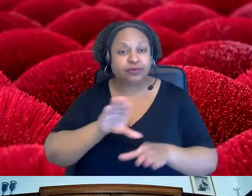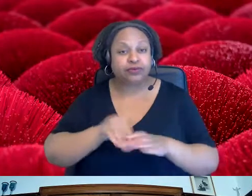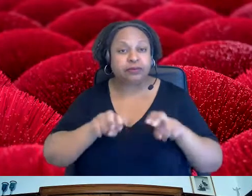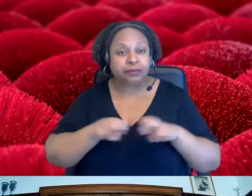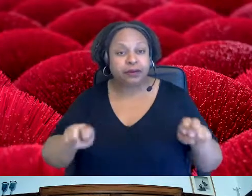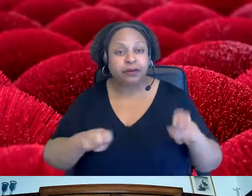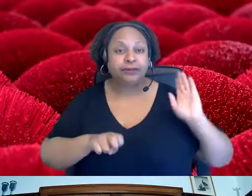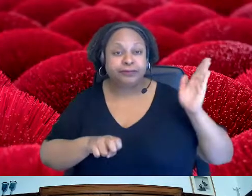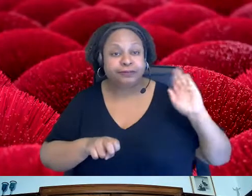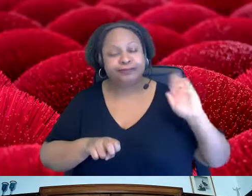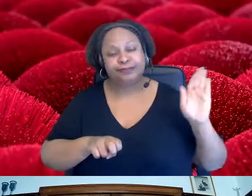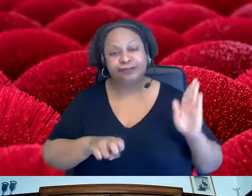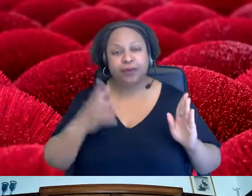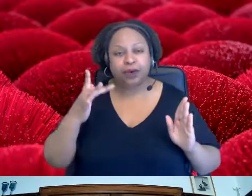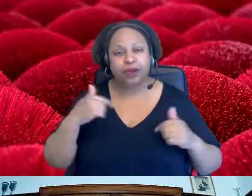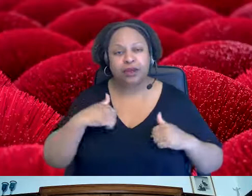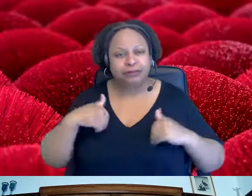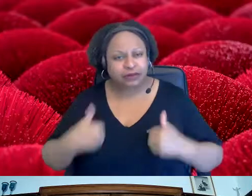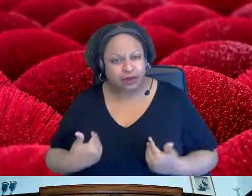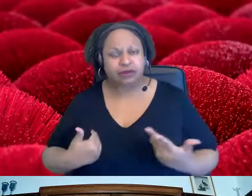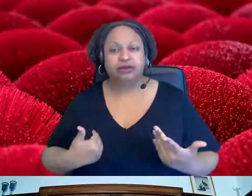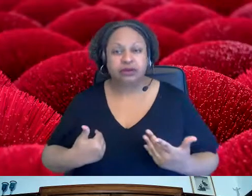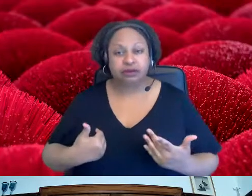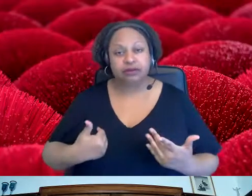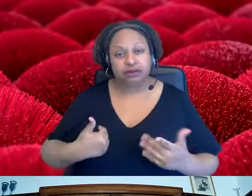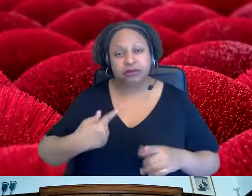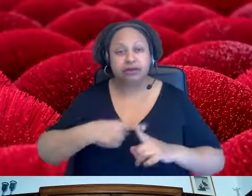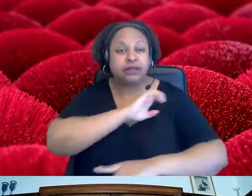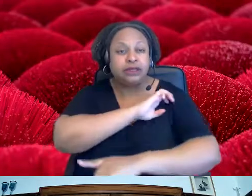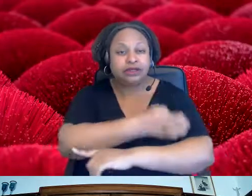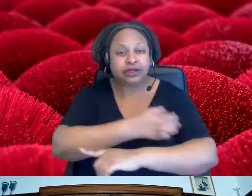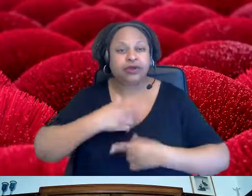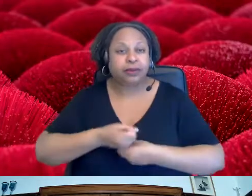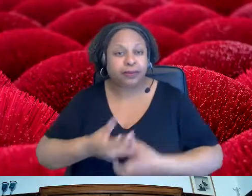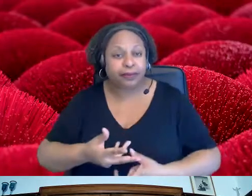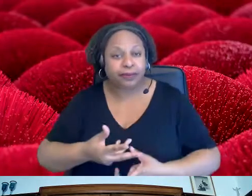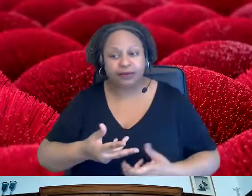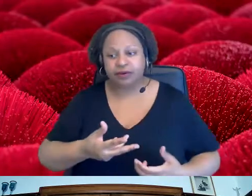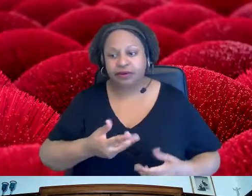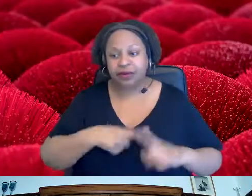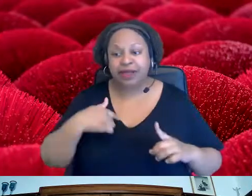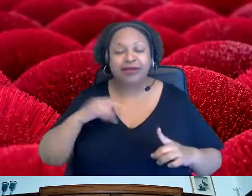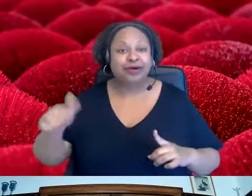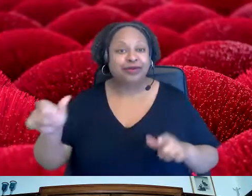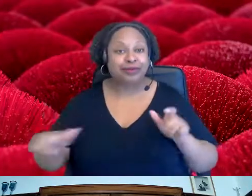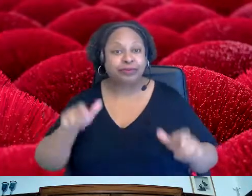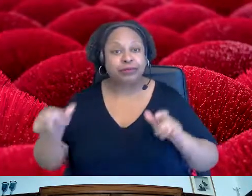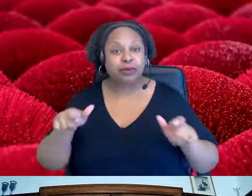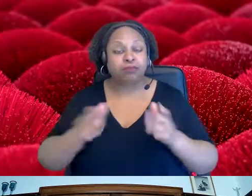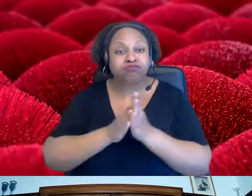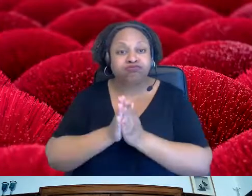tired and it is quite exhausting. However, there are other people who do. And it's the